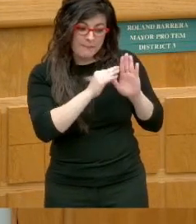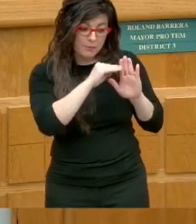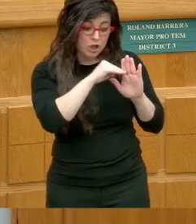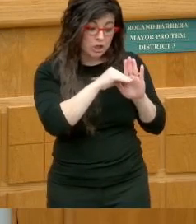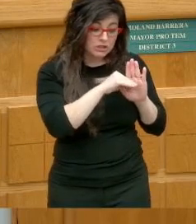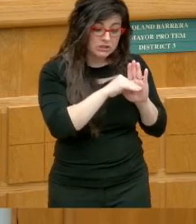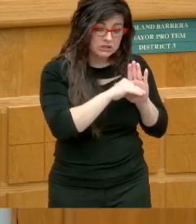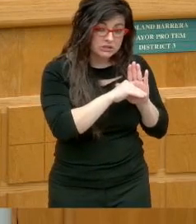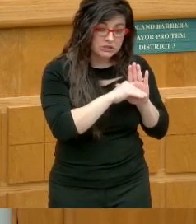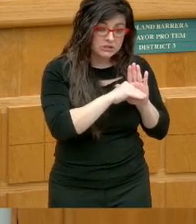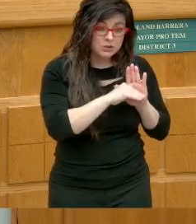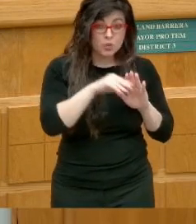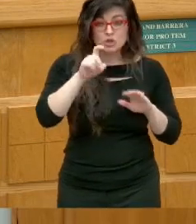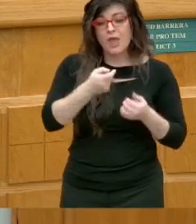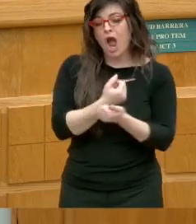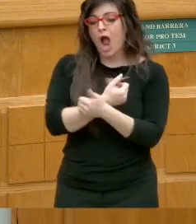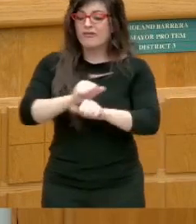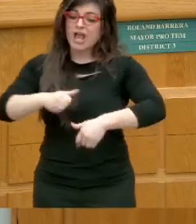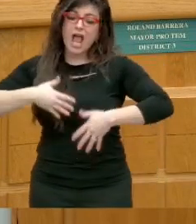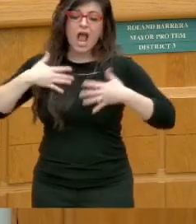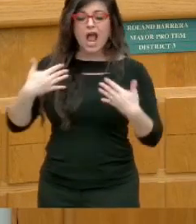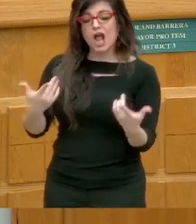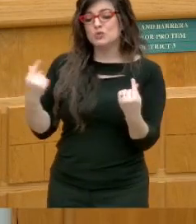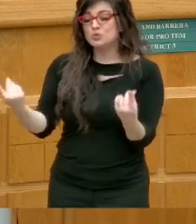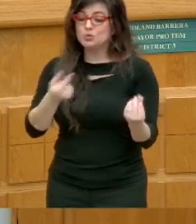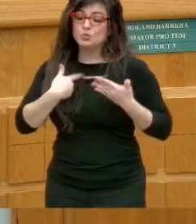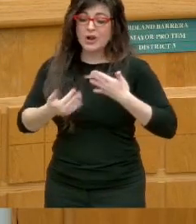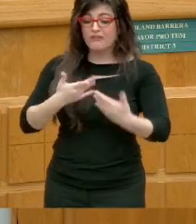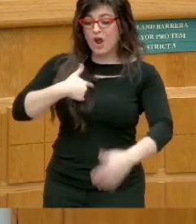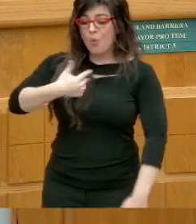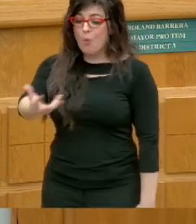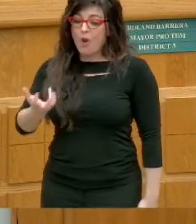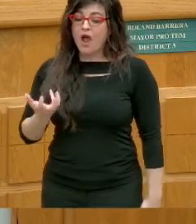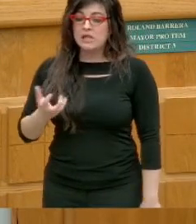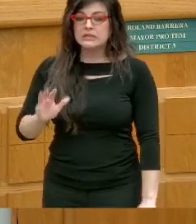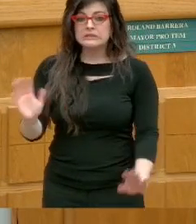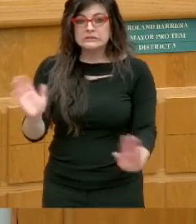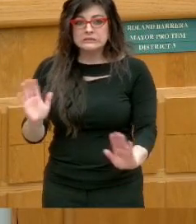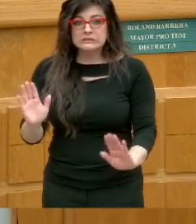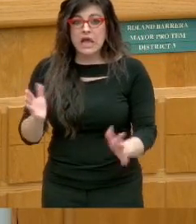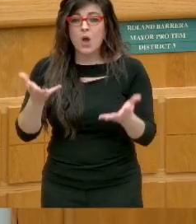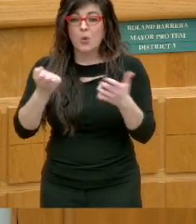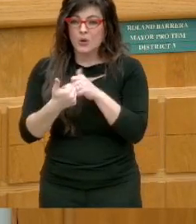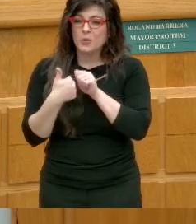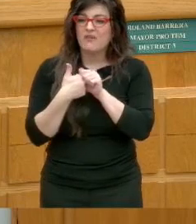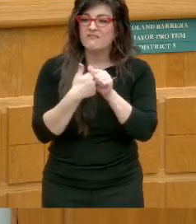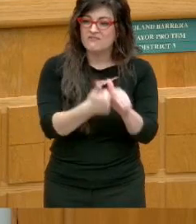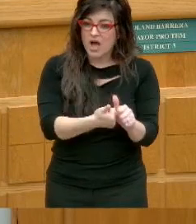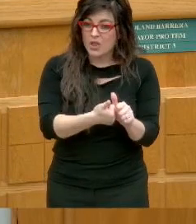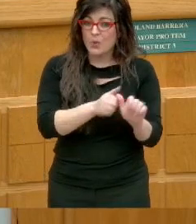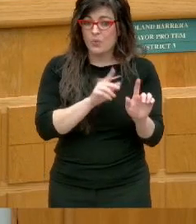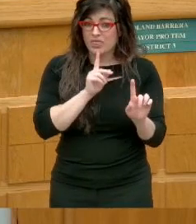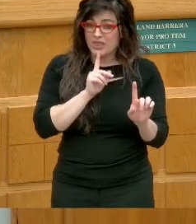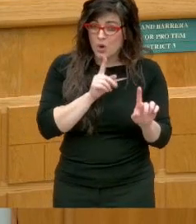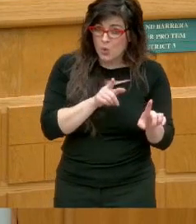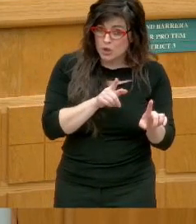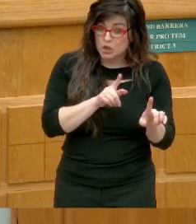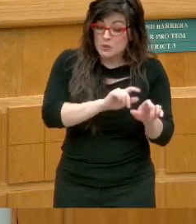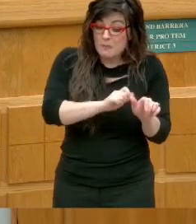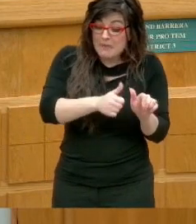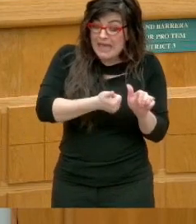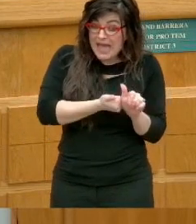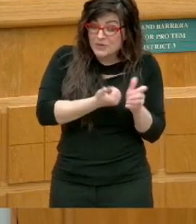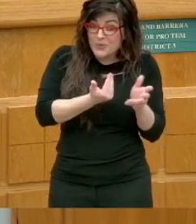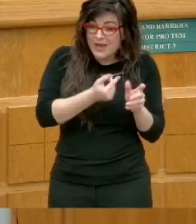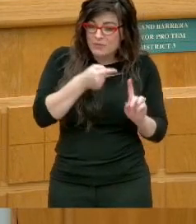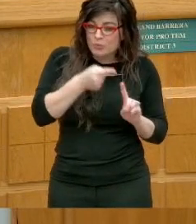go free spirit here. I mean, the only spirit I want is the spirit of those orders. And so I think that that's going to be our mission